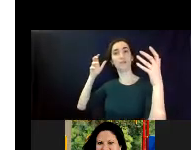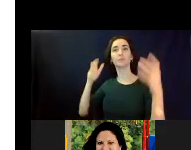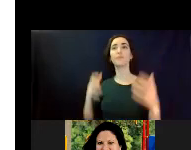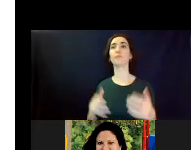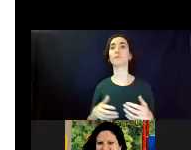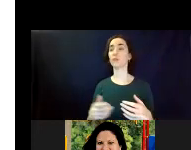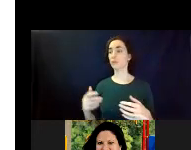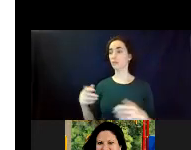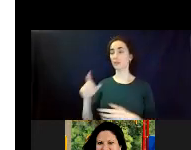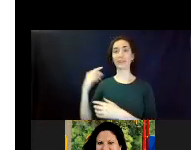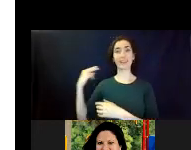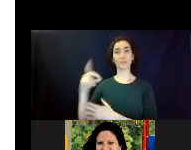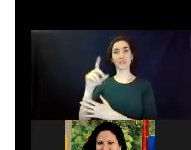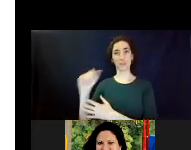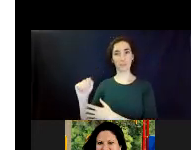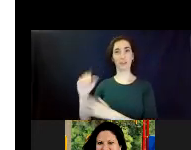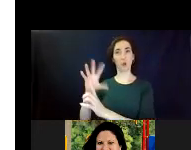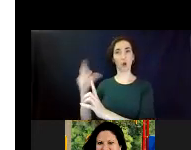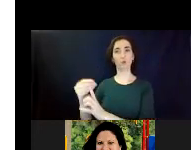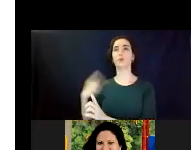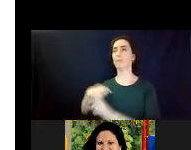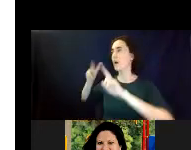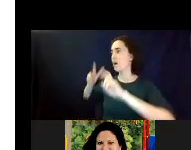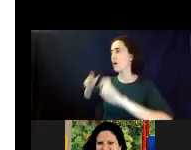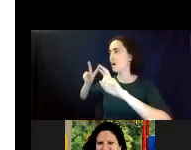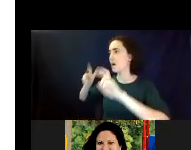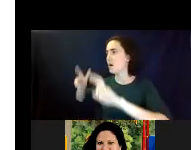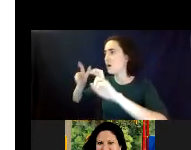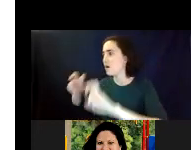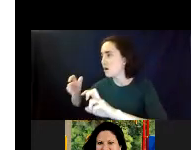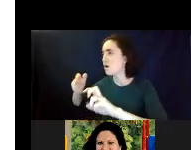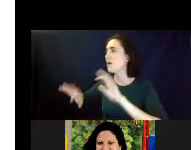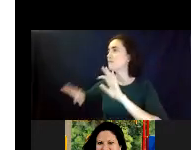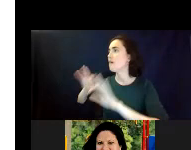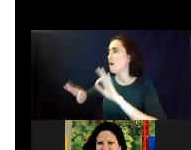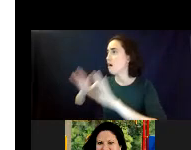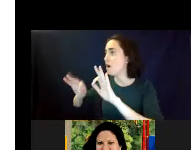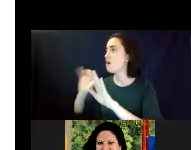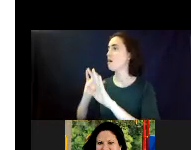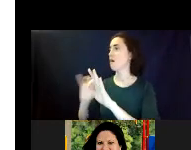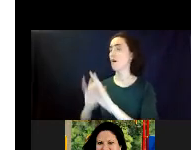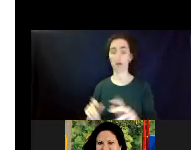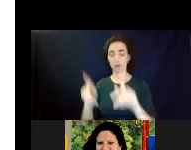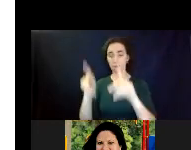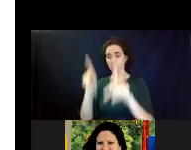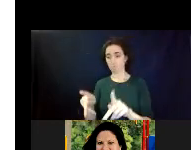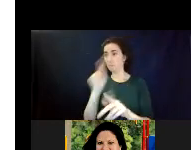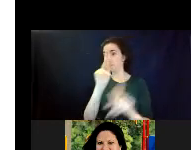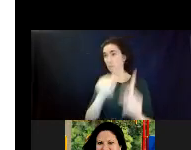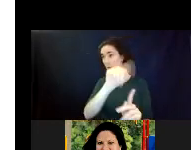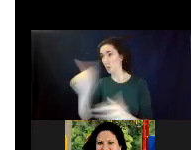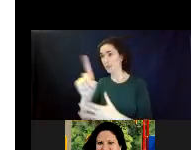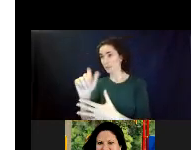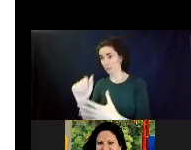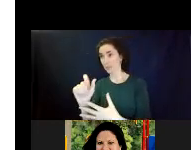and culture, I've discovered that the respect, inclusion, and success of individuals with disabilities is